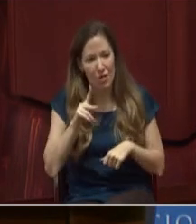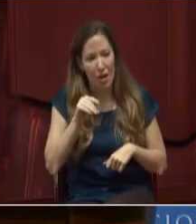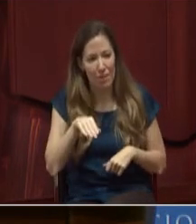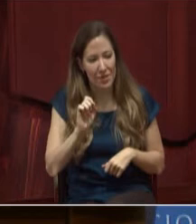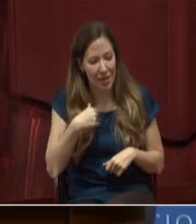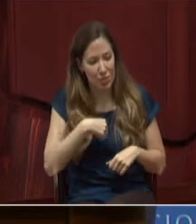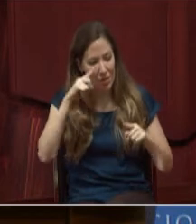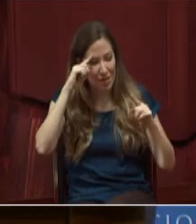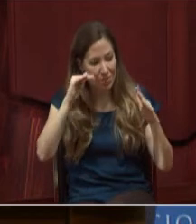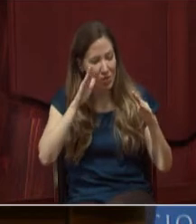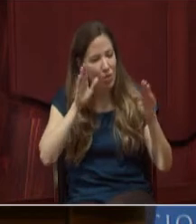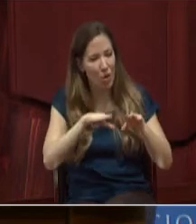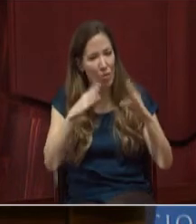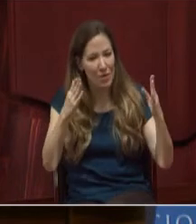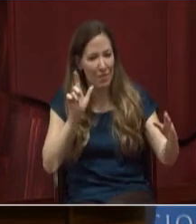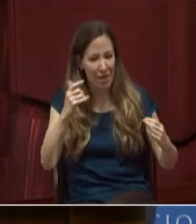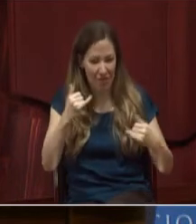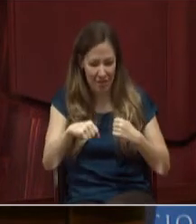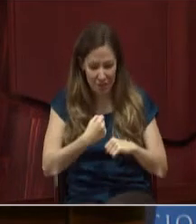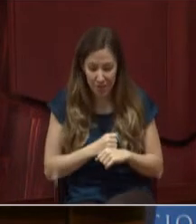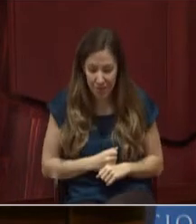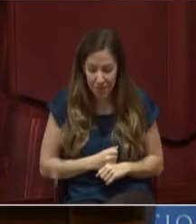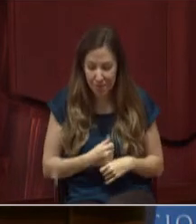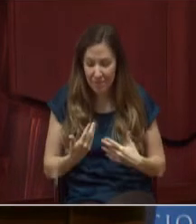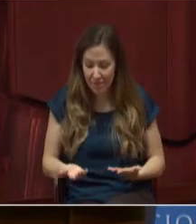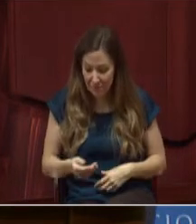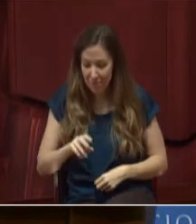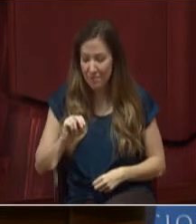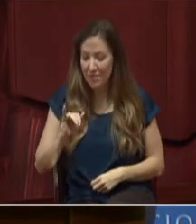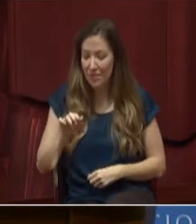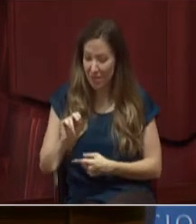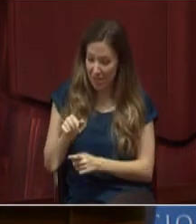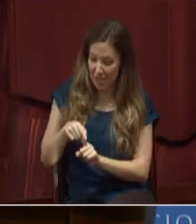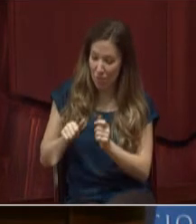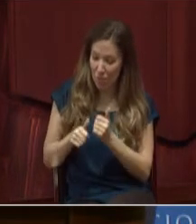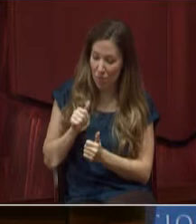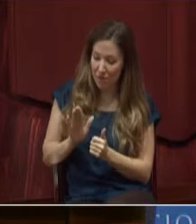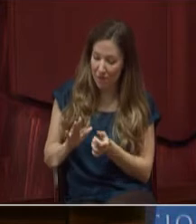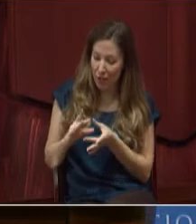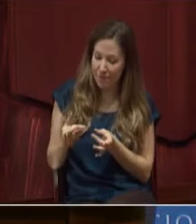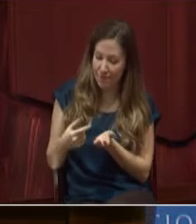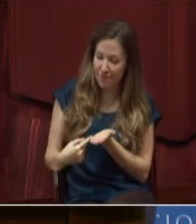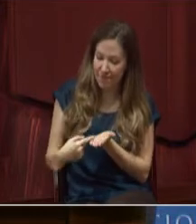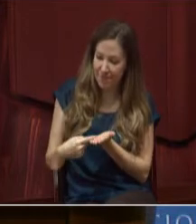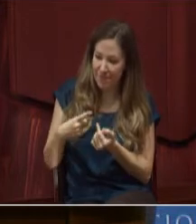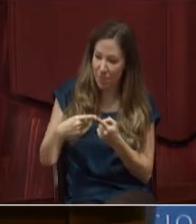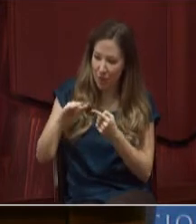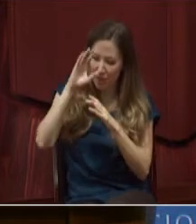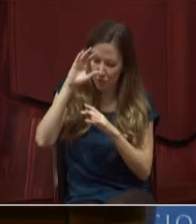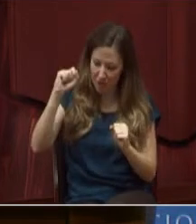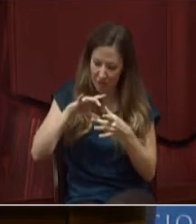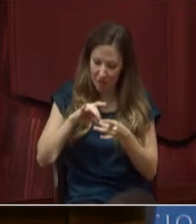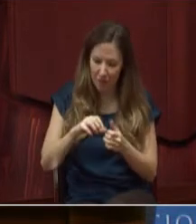of the Nixon Legacy Forums so far have dealt with President Nixon's domestic policies, from the establishment of the Environmental